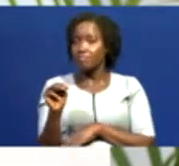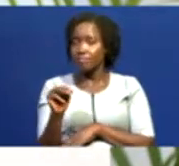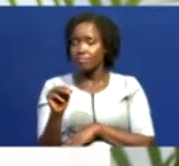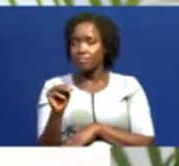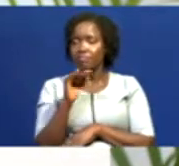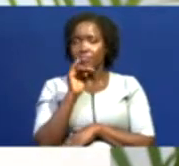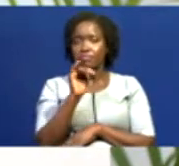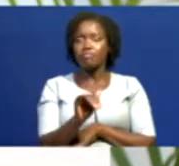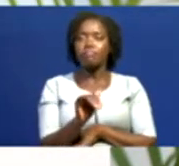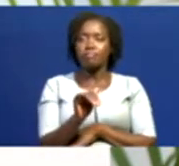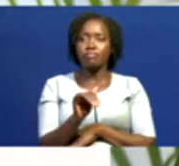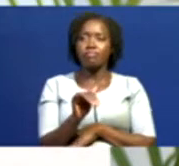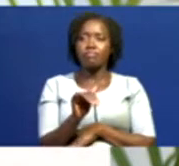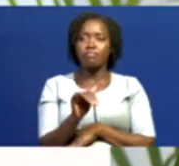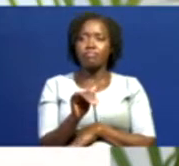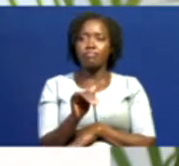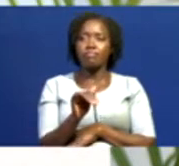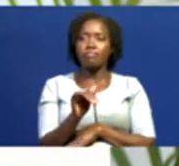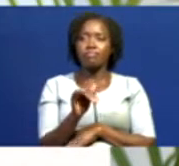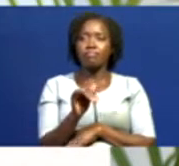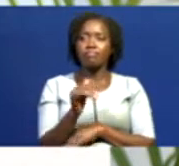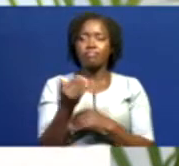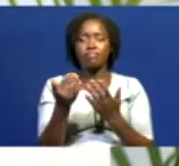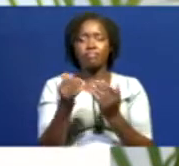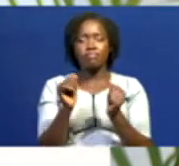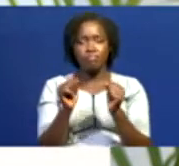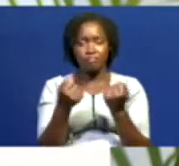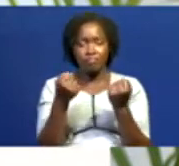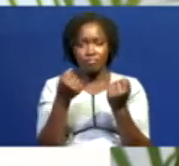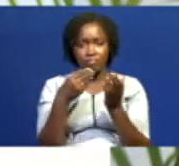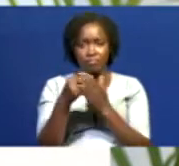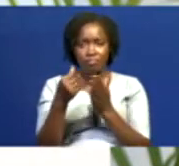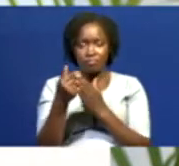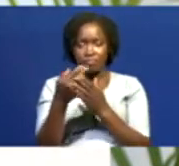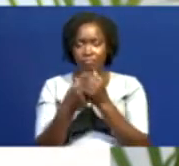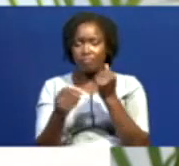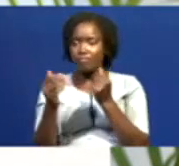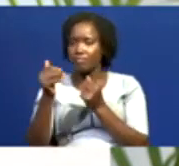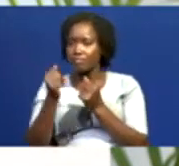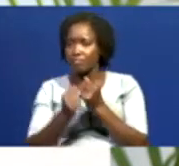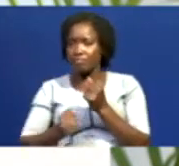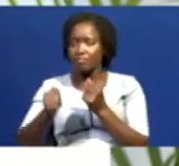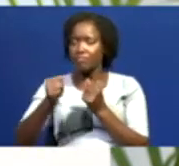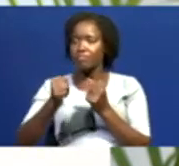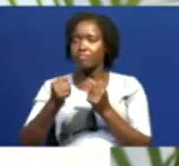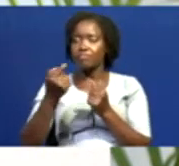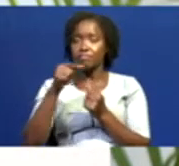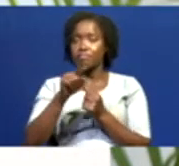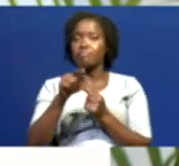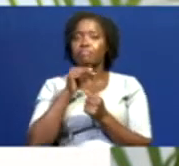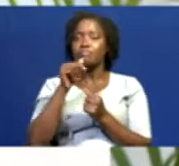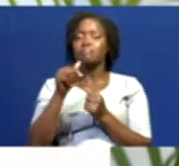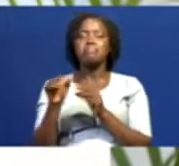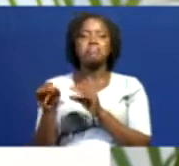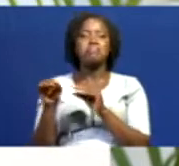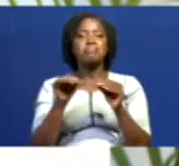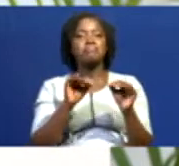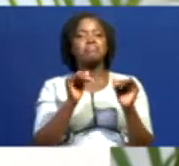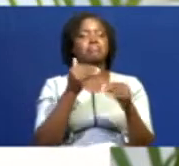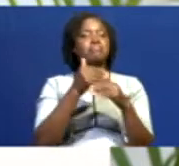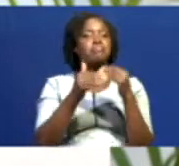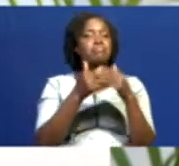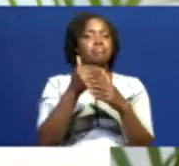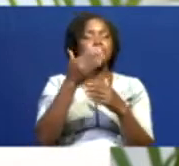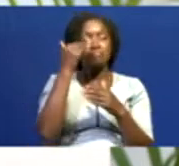is that there'll be saving in terms of cost on both sides. One, definitely, for you don't have to put new infrastructure, because I